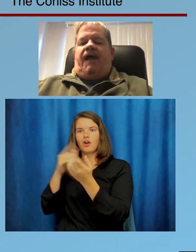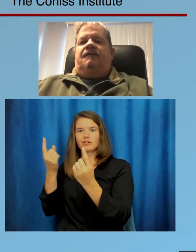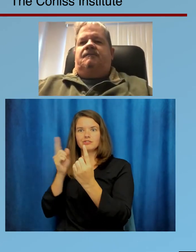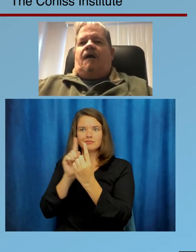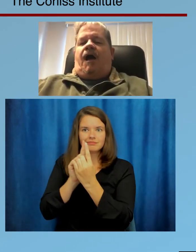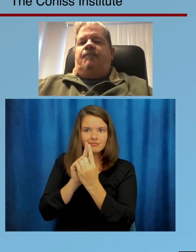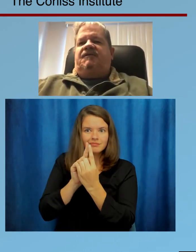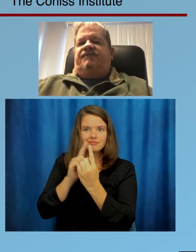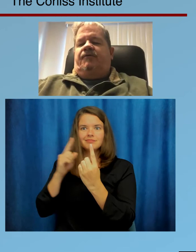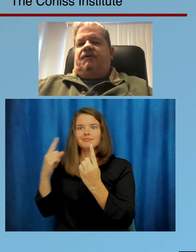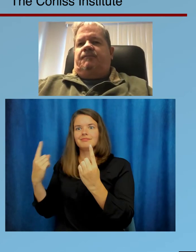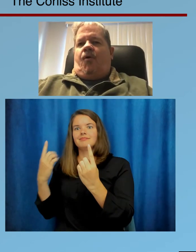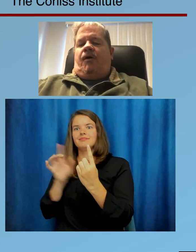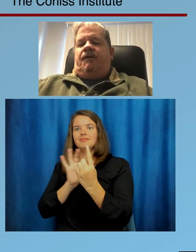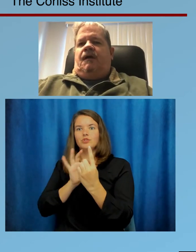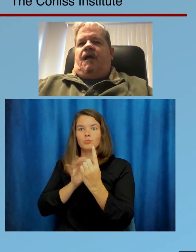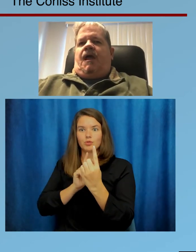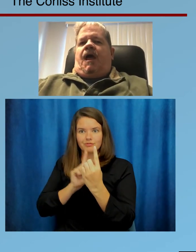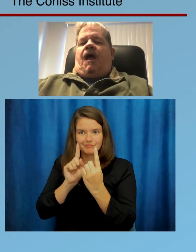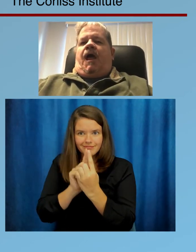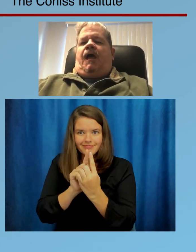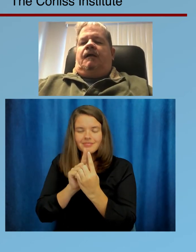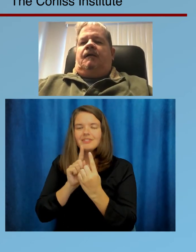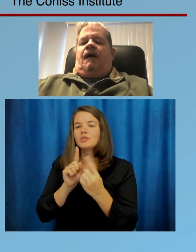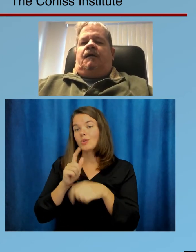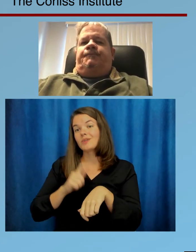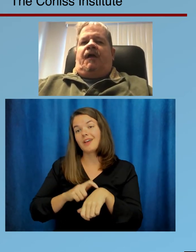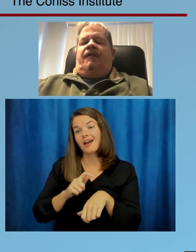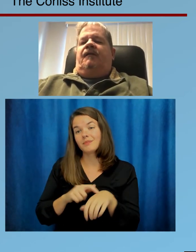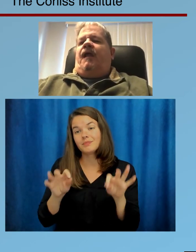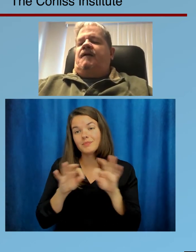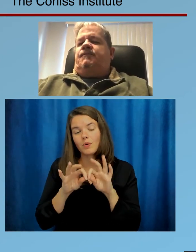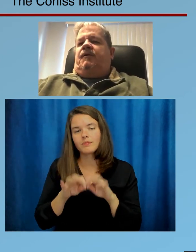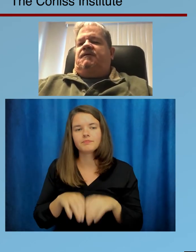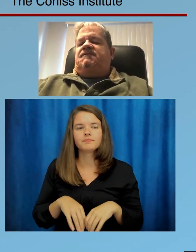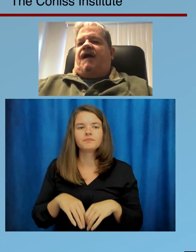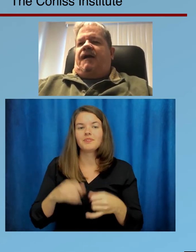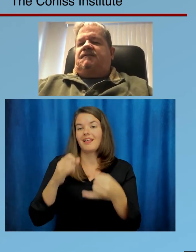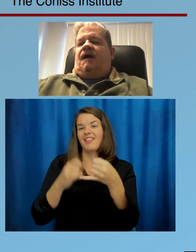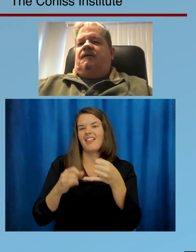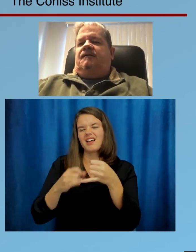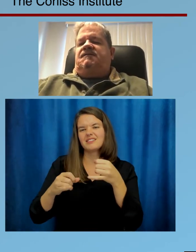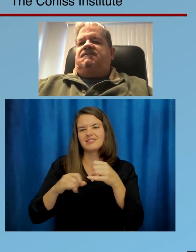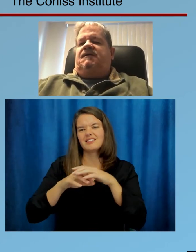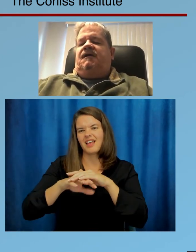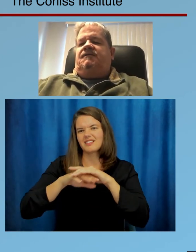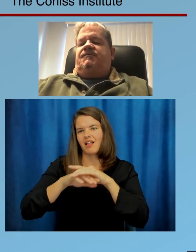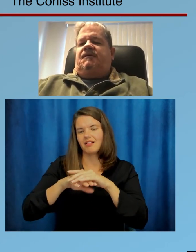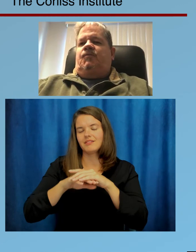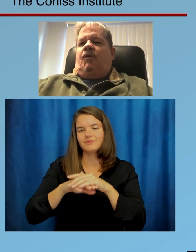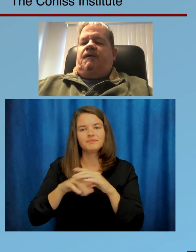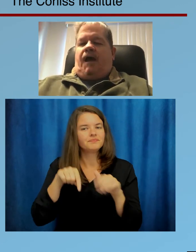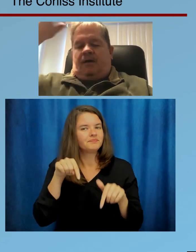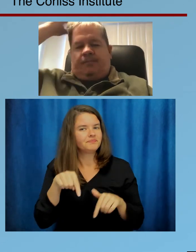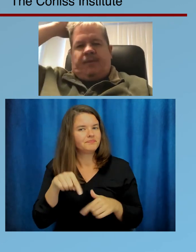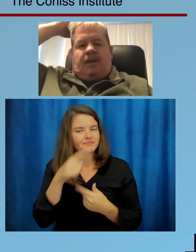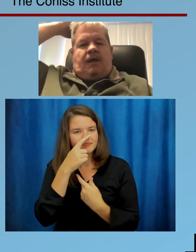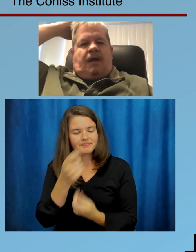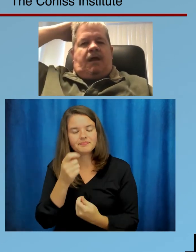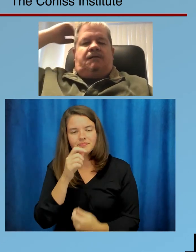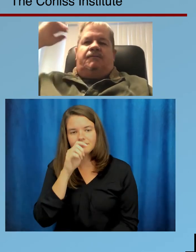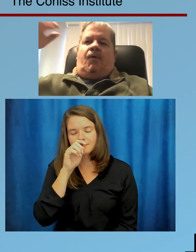So again, time is very important. And then the last one is tactile. And this is an interesting one